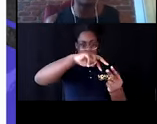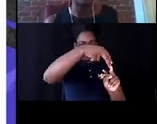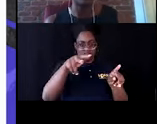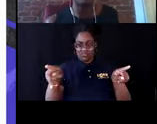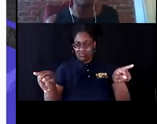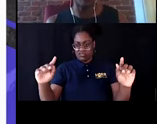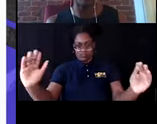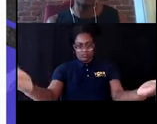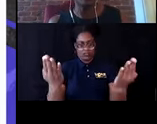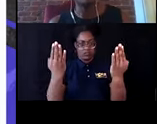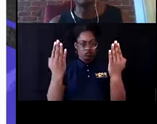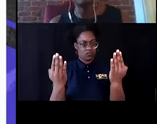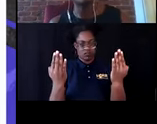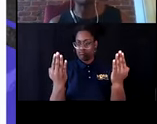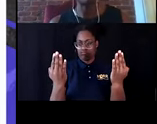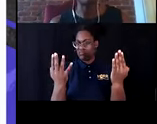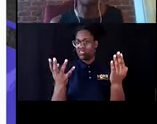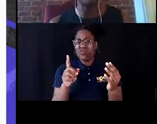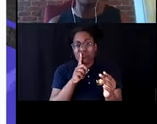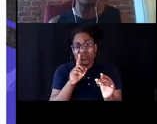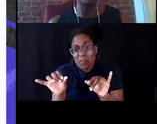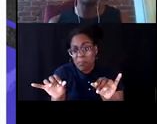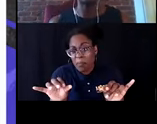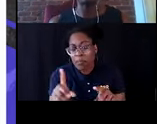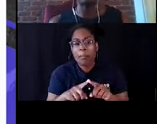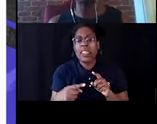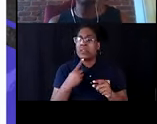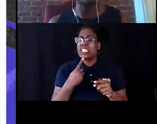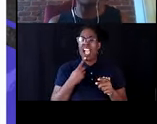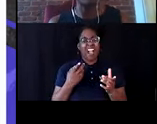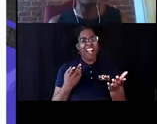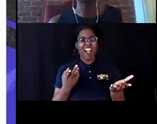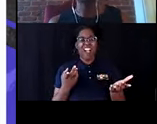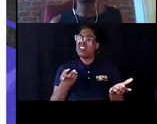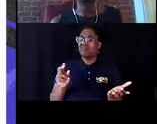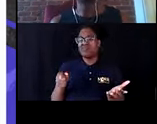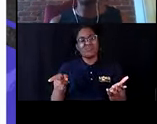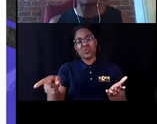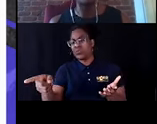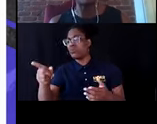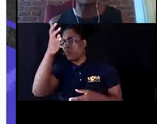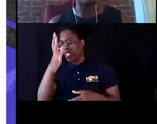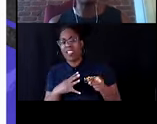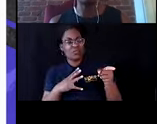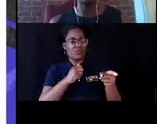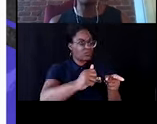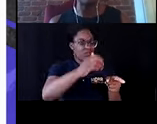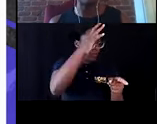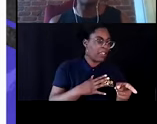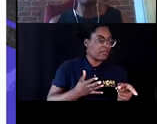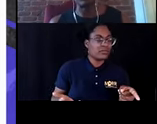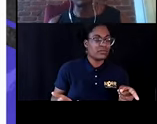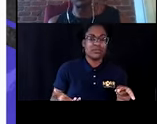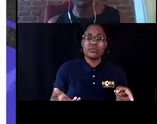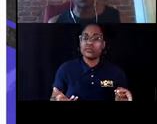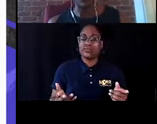of your identity to me right now. They say the same thing about hormones, even though all humans have some balance of hormones